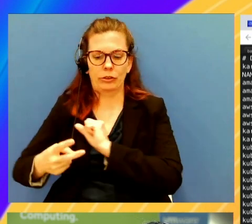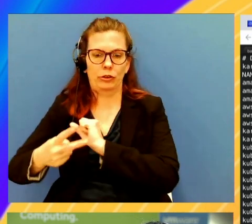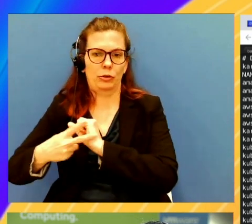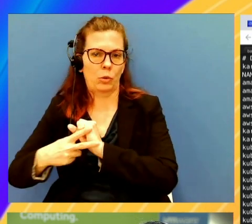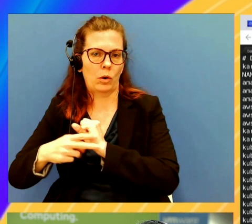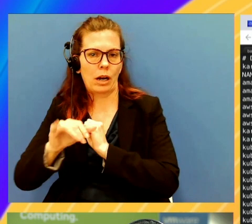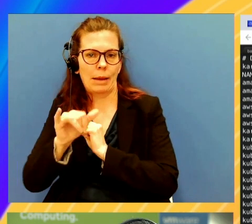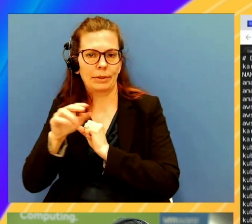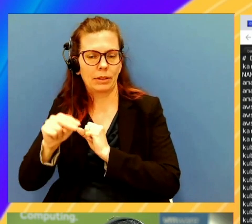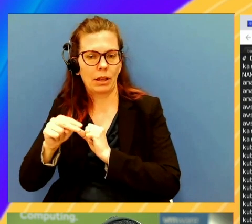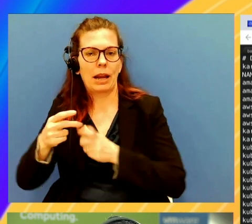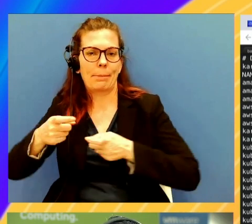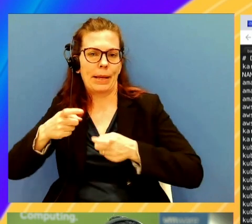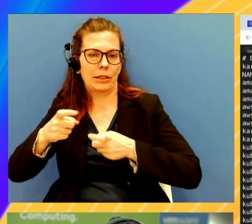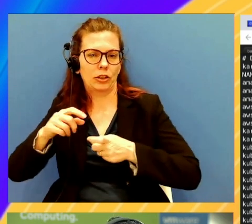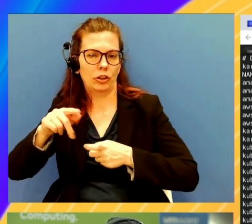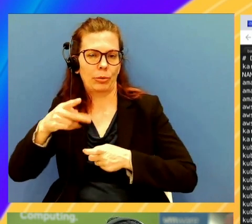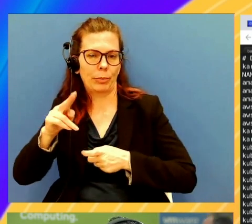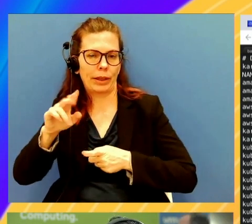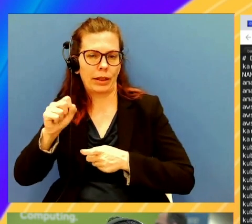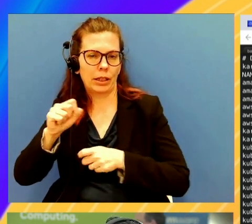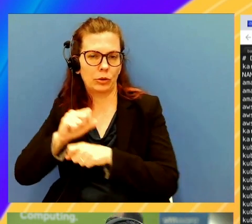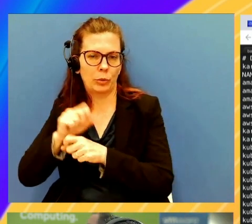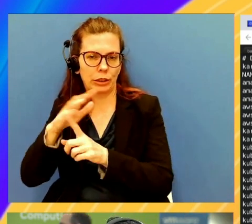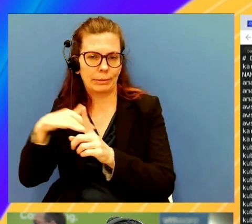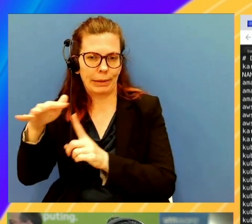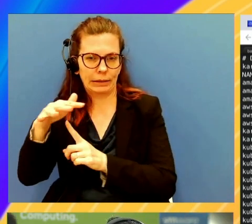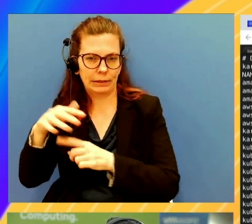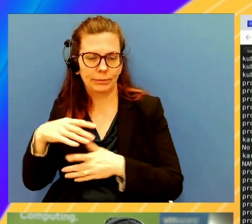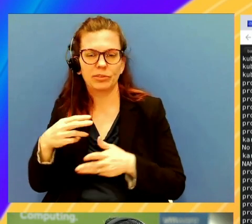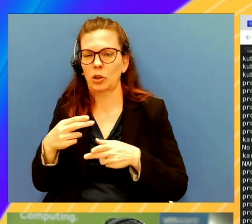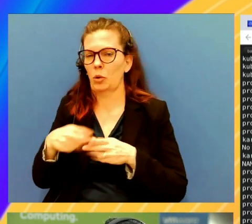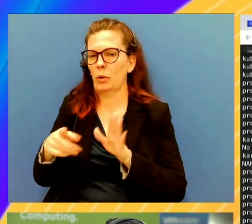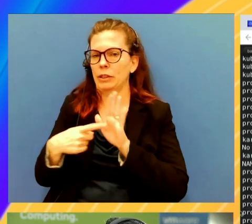Managed Prometheus Workspace. So let me quickly show you